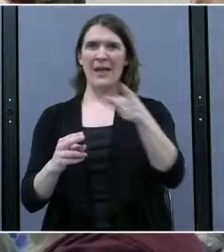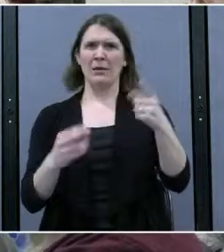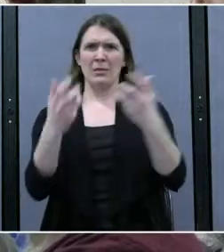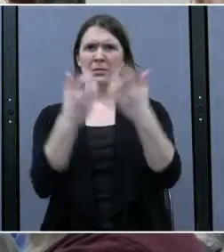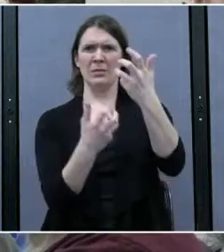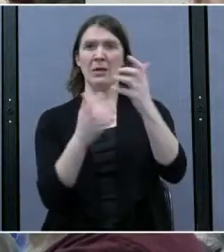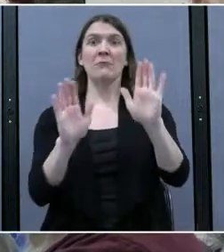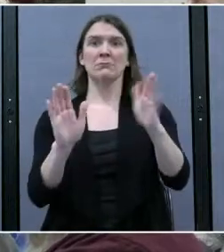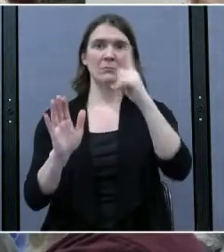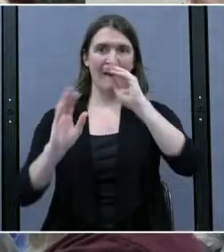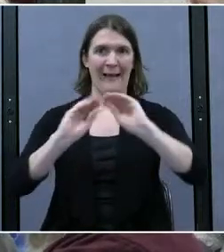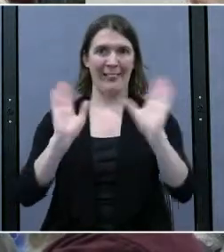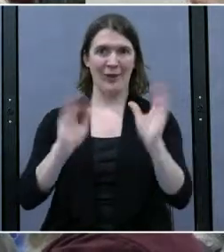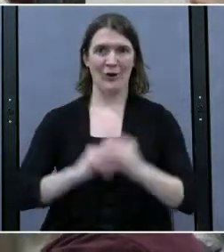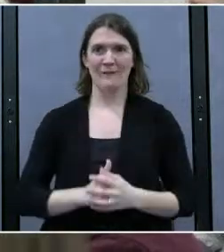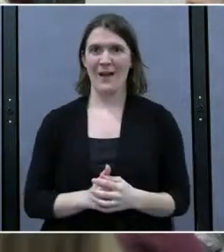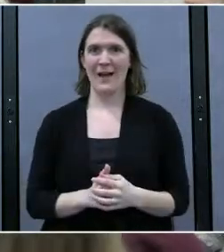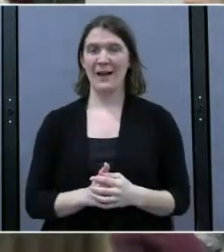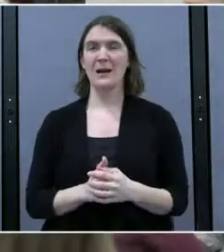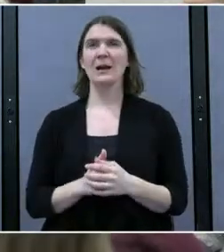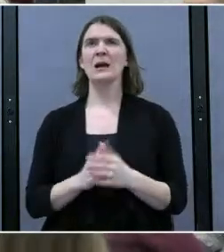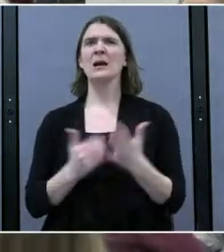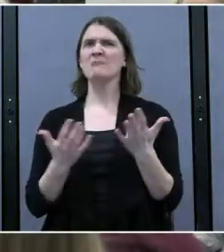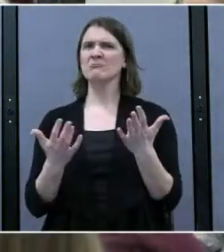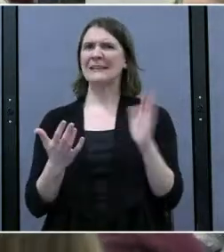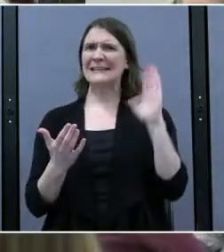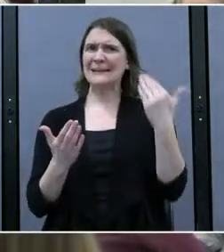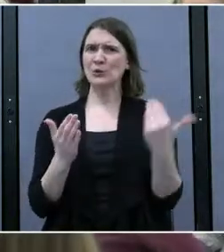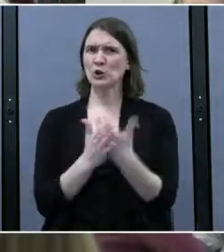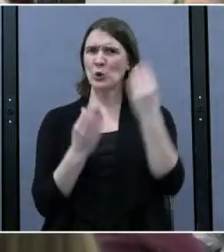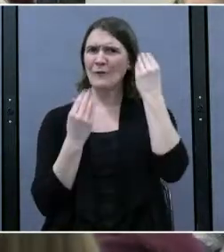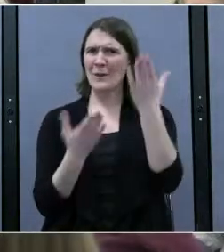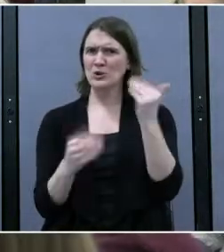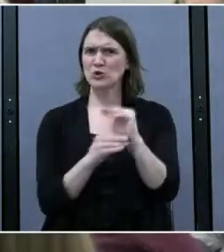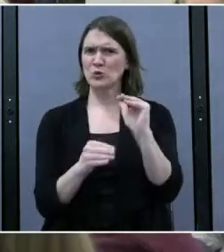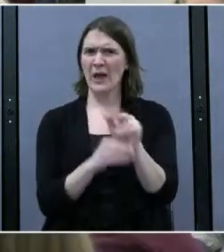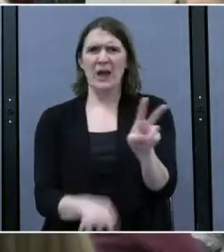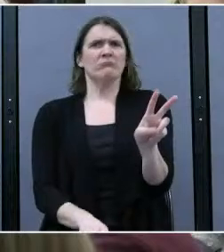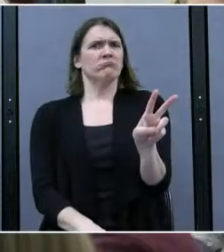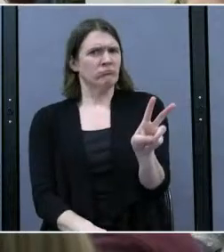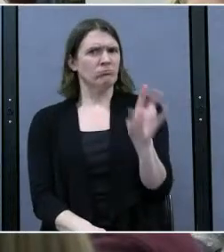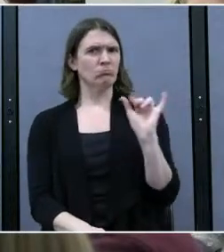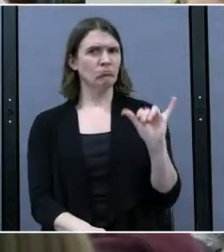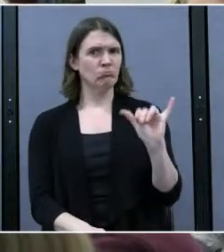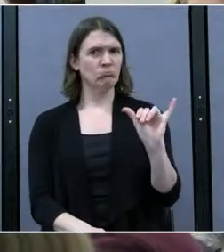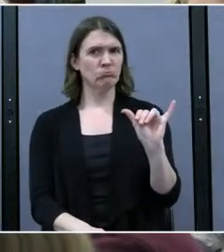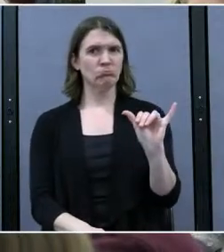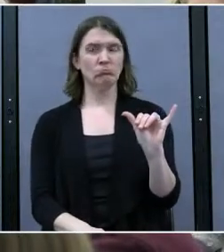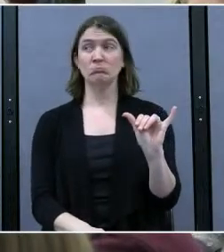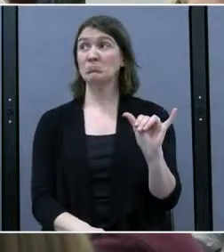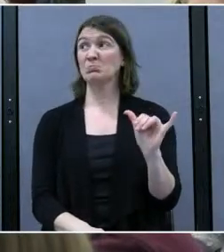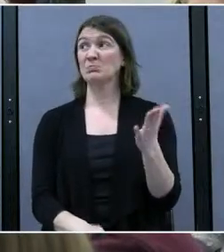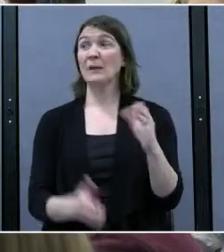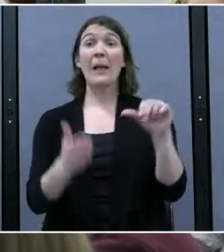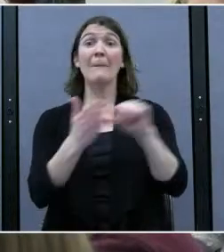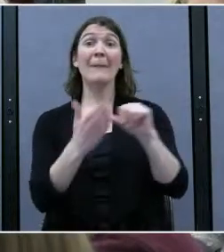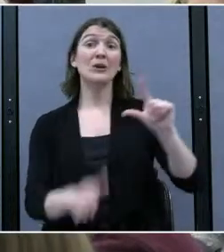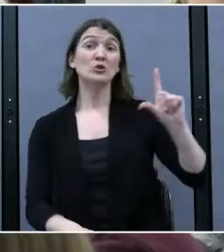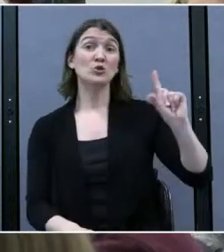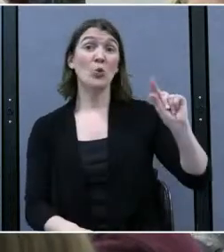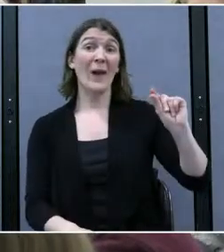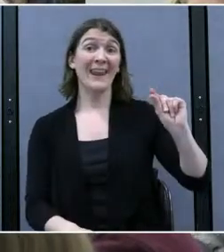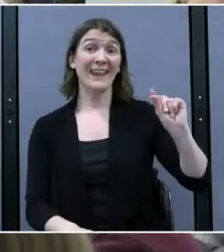what I wanted to clarify, because I'm hearing new information tonight, and I wanted to say on page